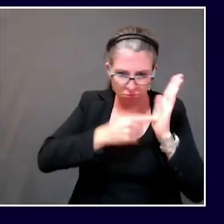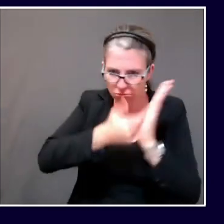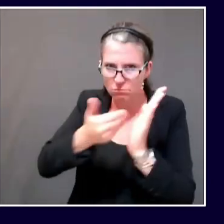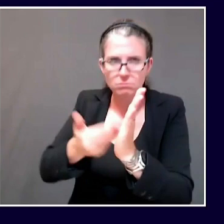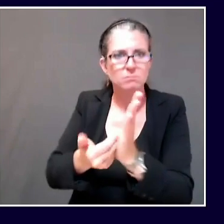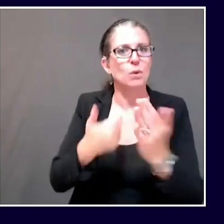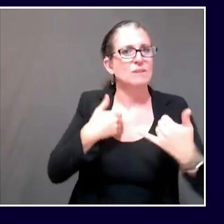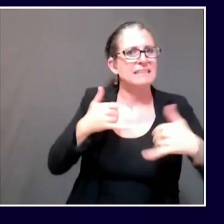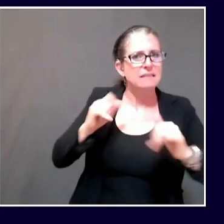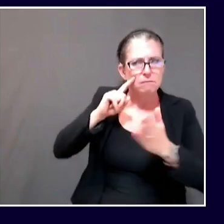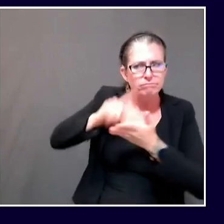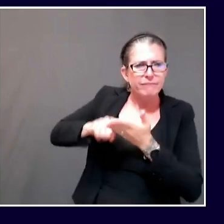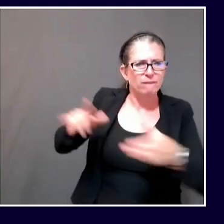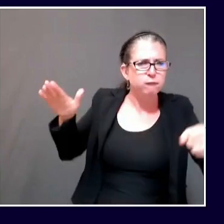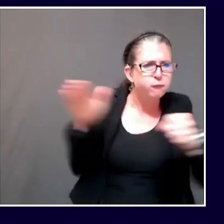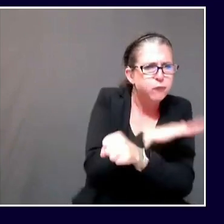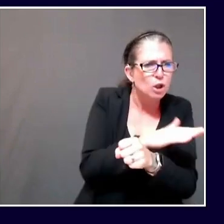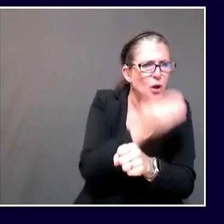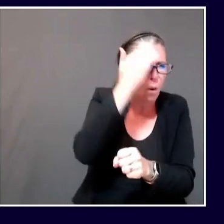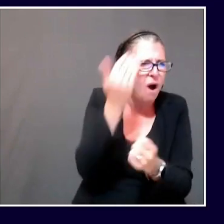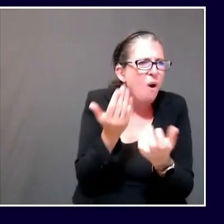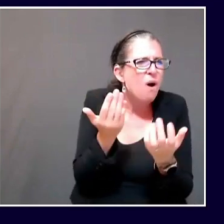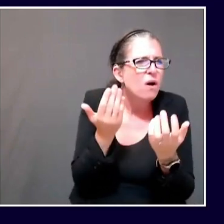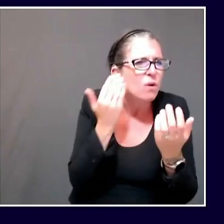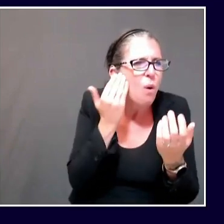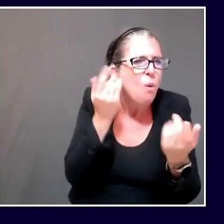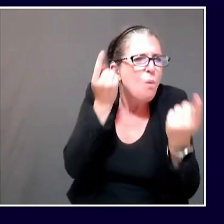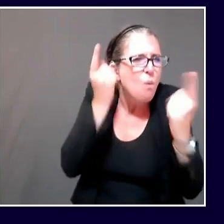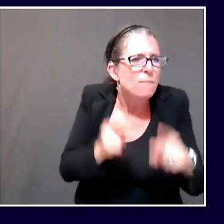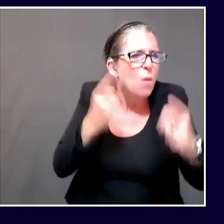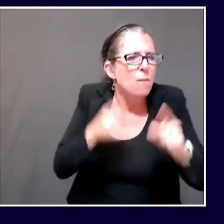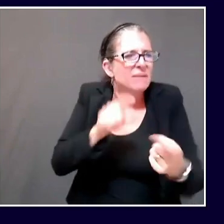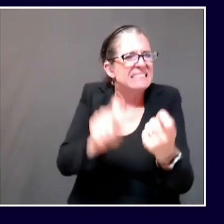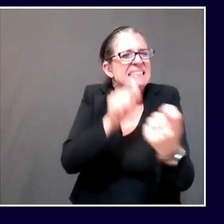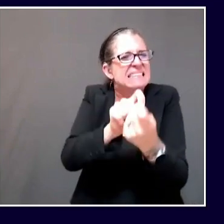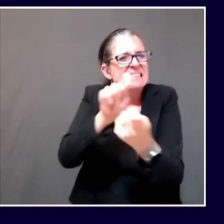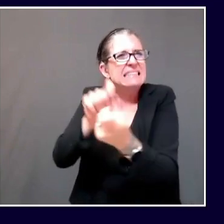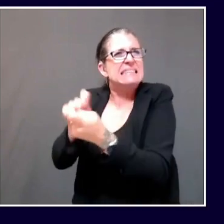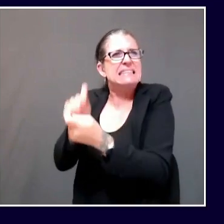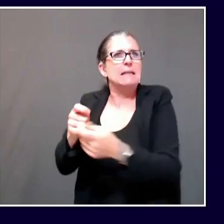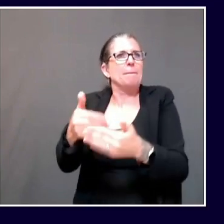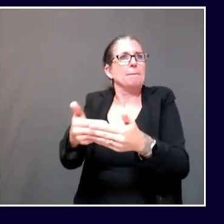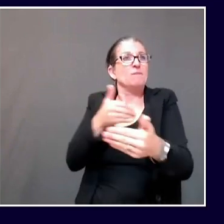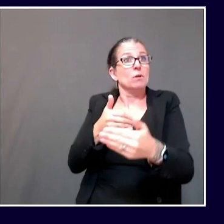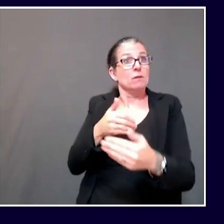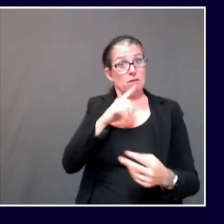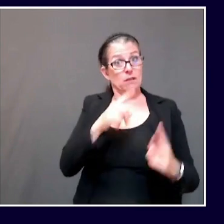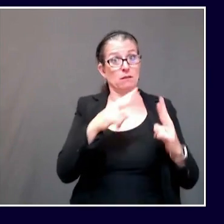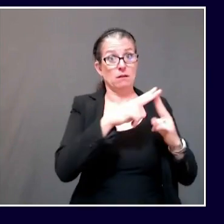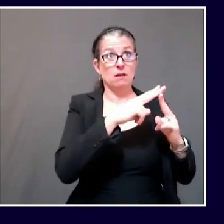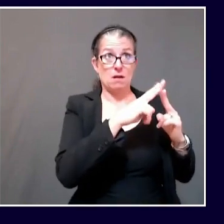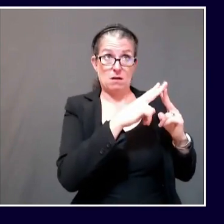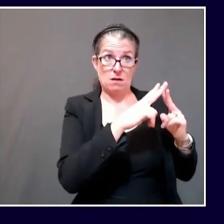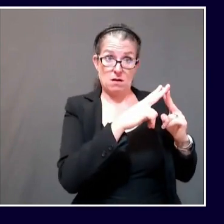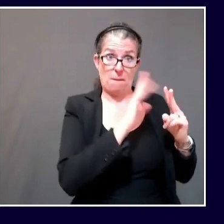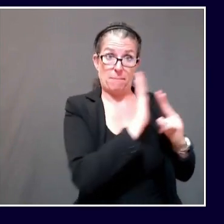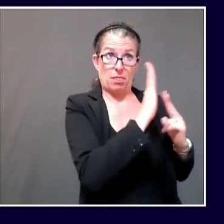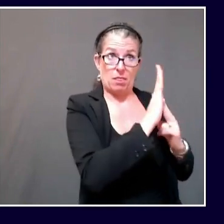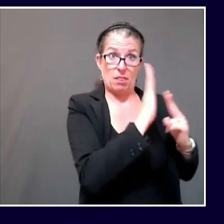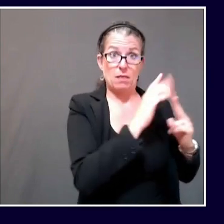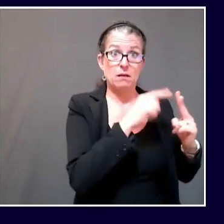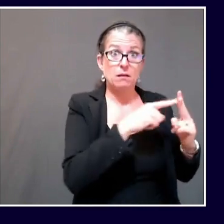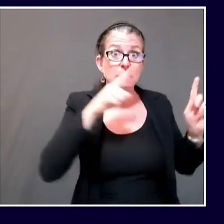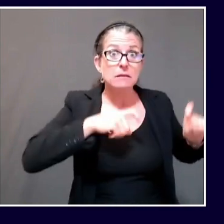the circumstances are in terms of their history, when they got tested, so on and so forth. We want to make sure we have all the facts